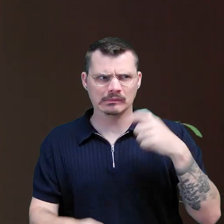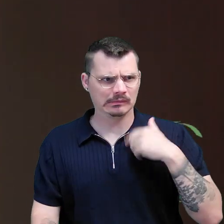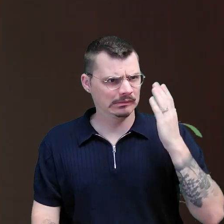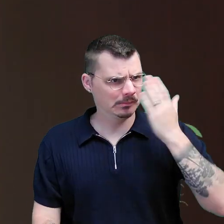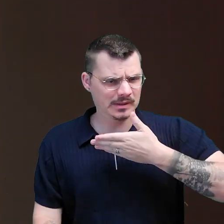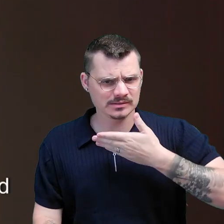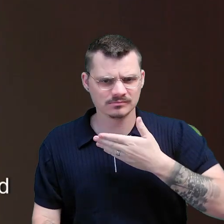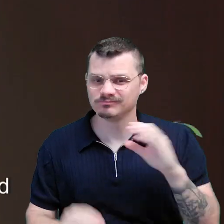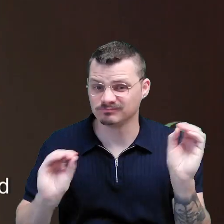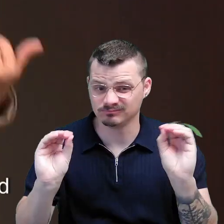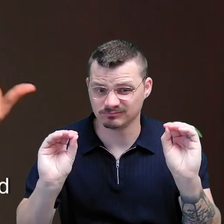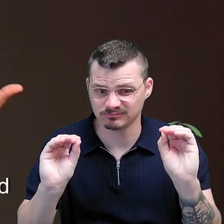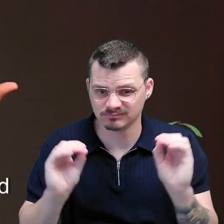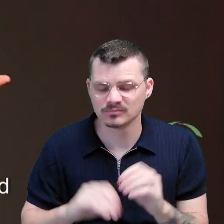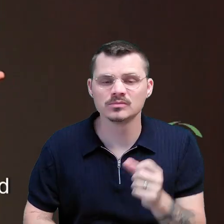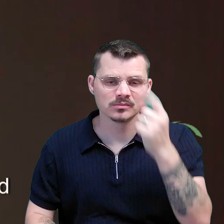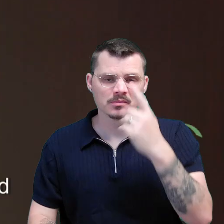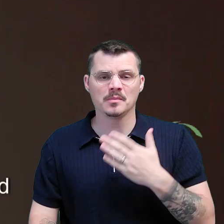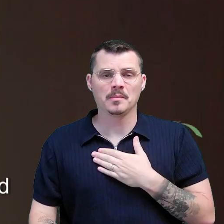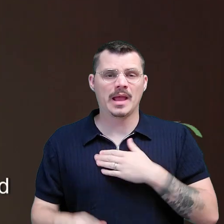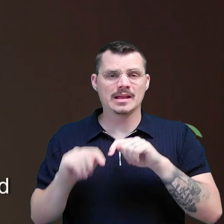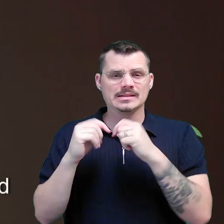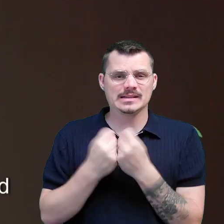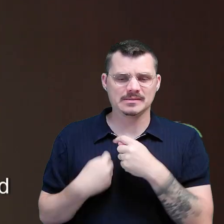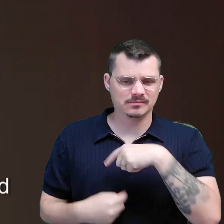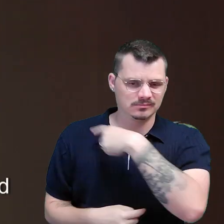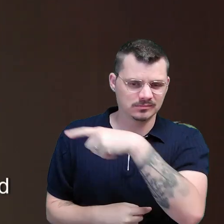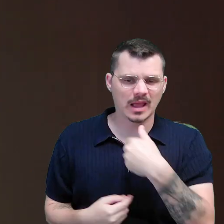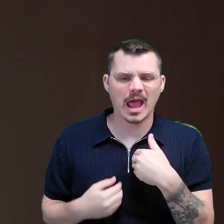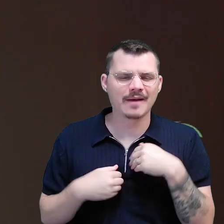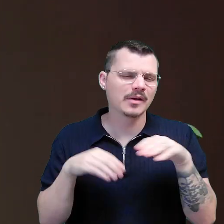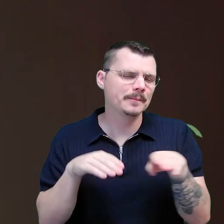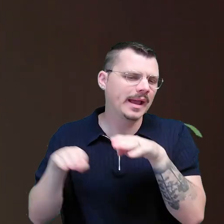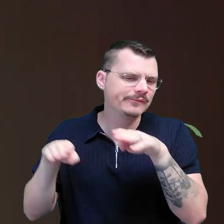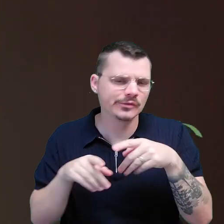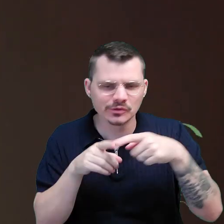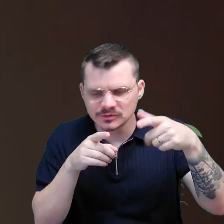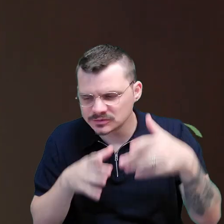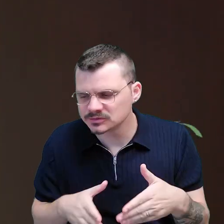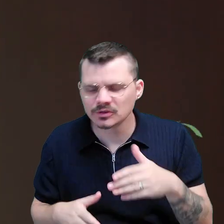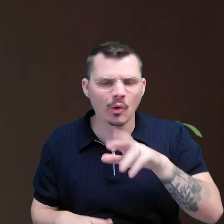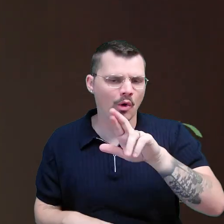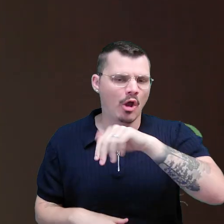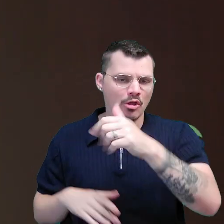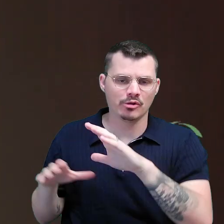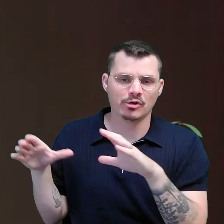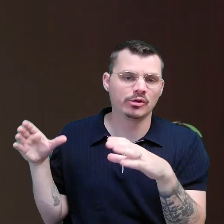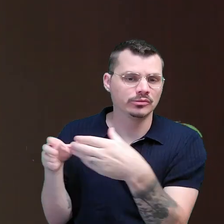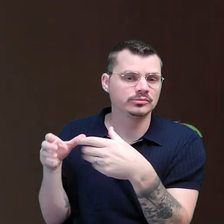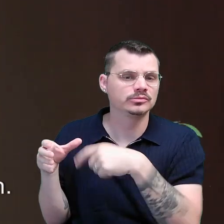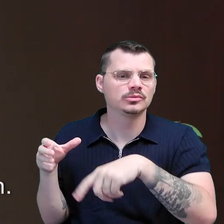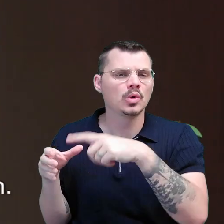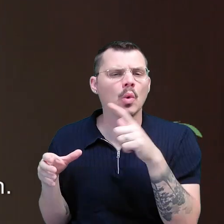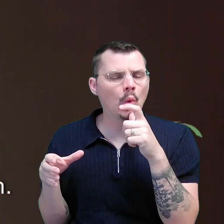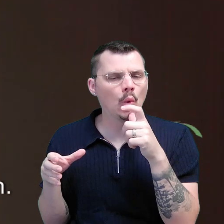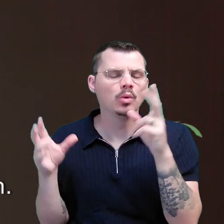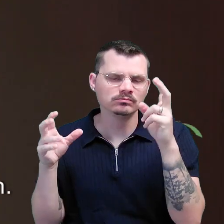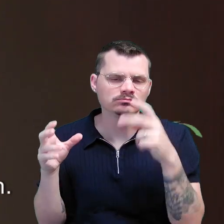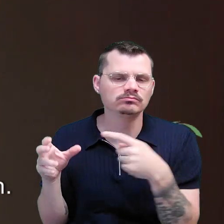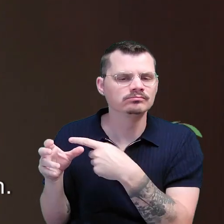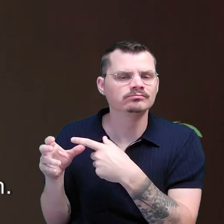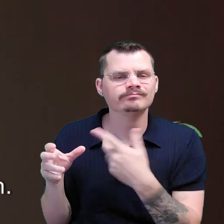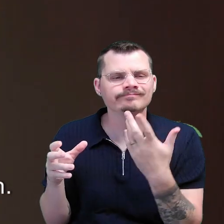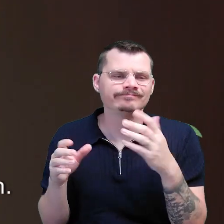you, I had guys on my team, behaviorists and other guys on my team that had